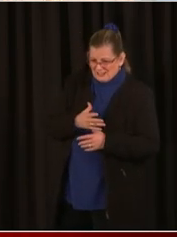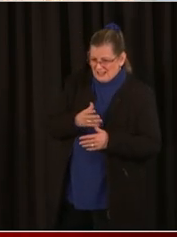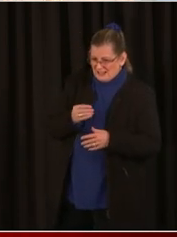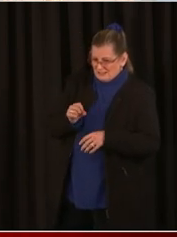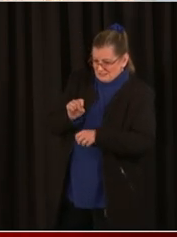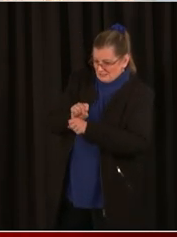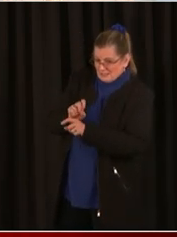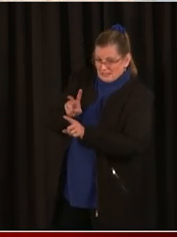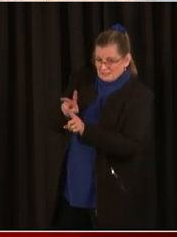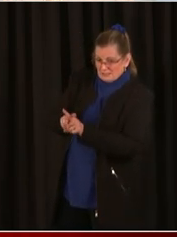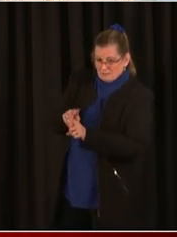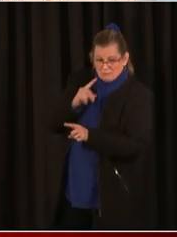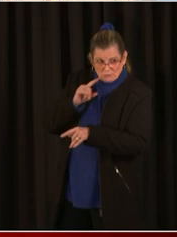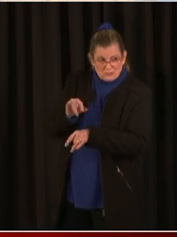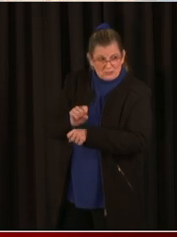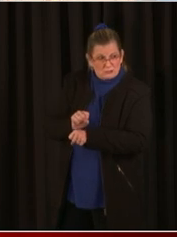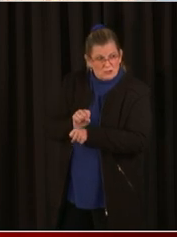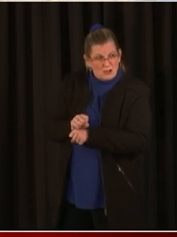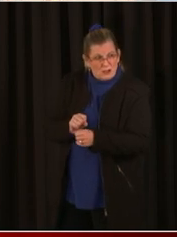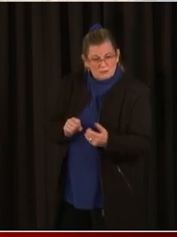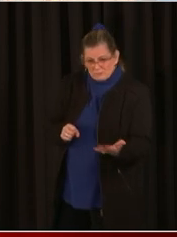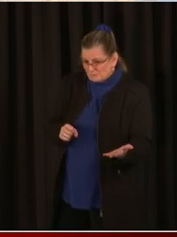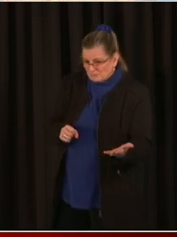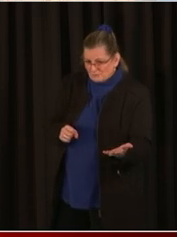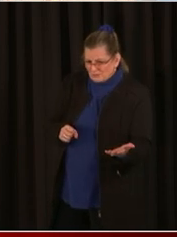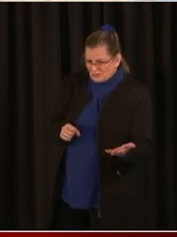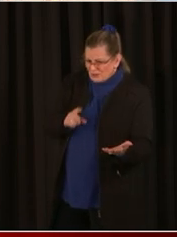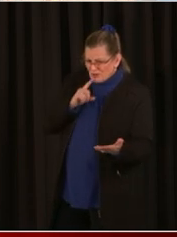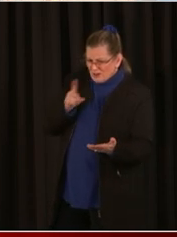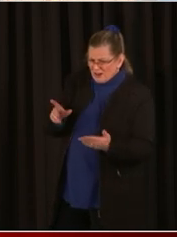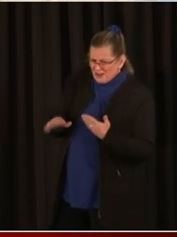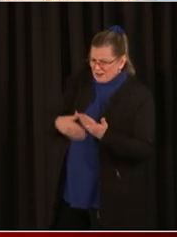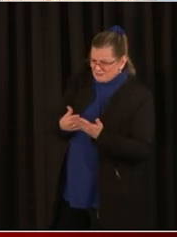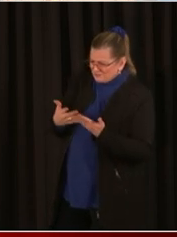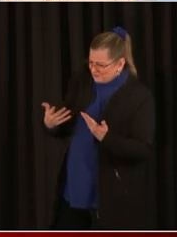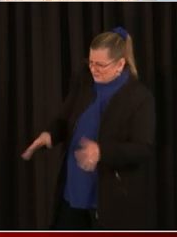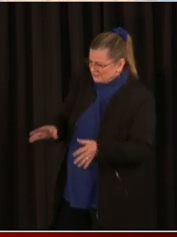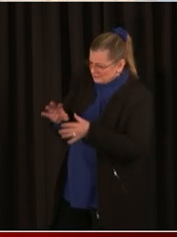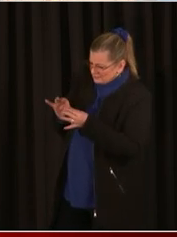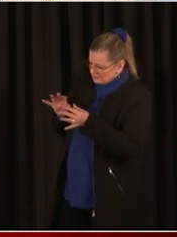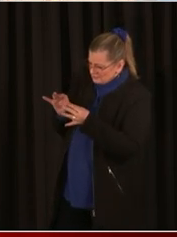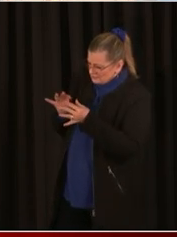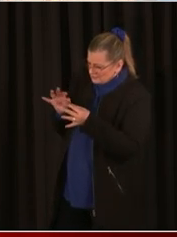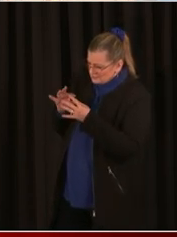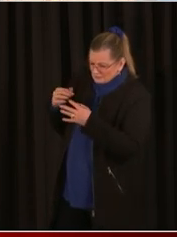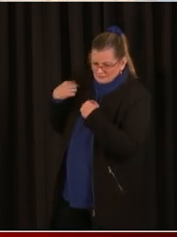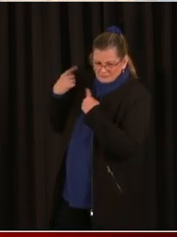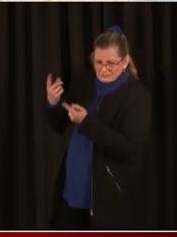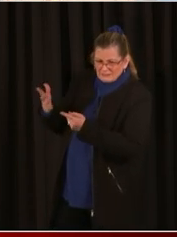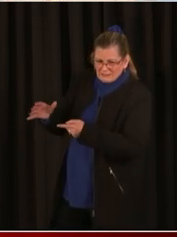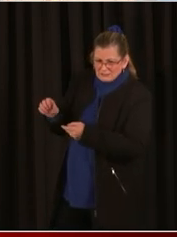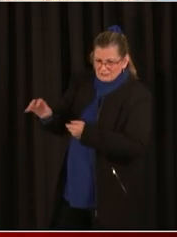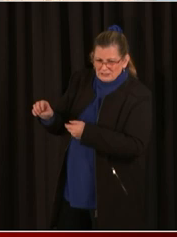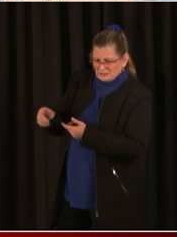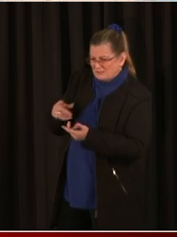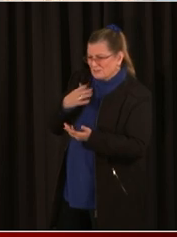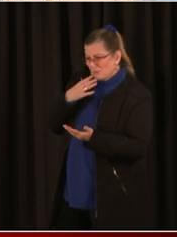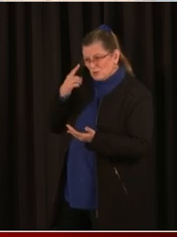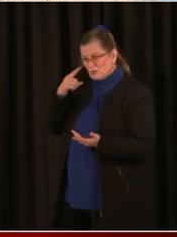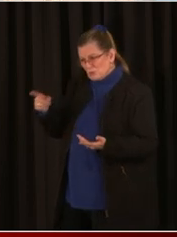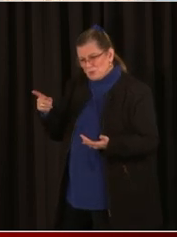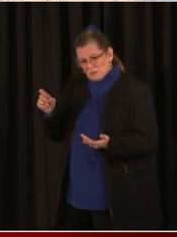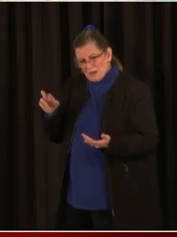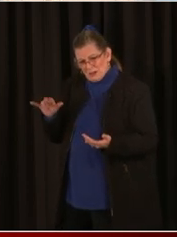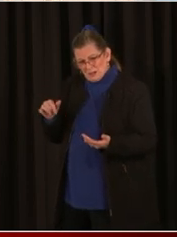assigned location for their job. That's really all I can do